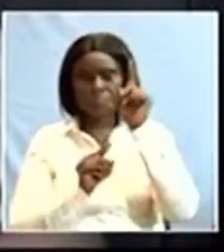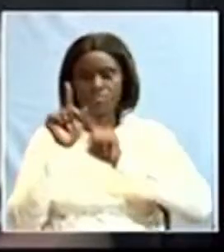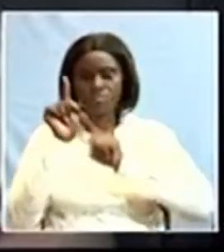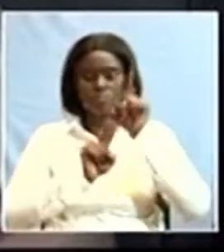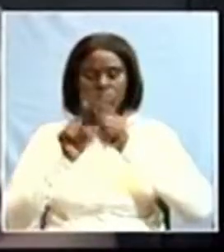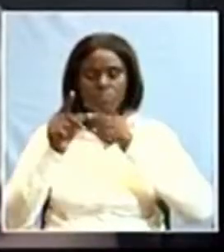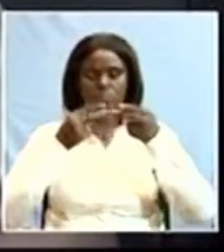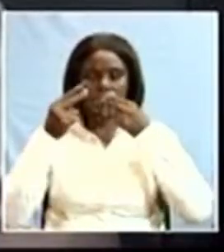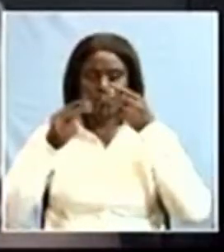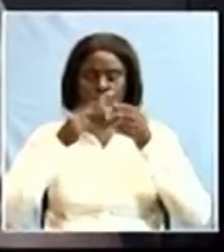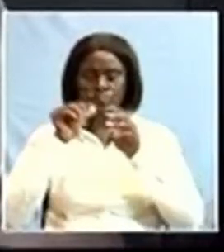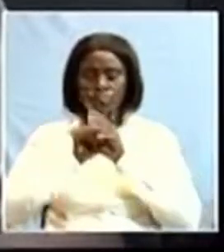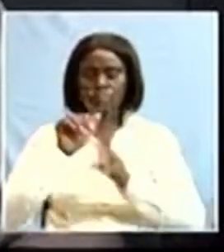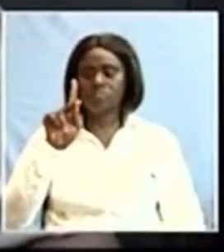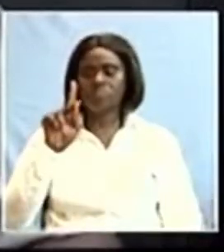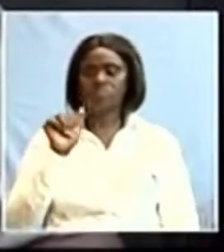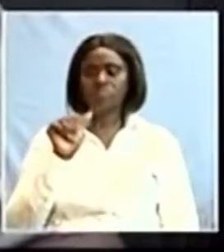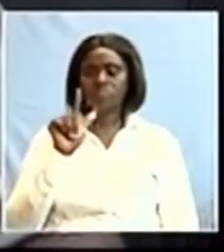in Kalumbila.